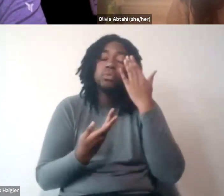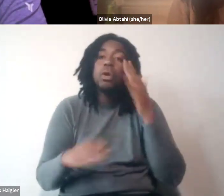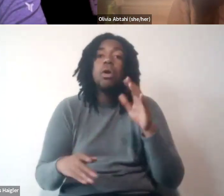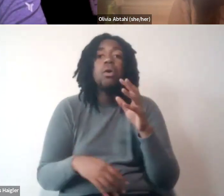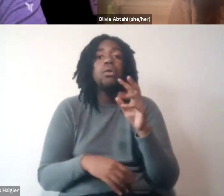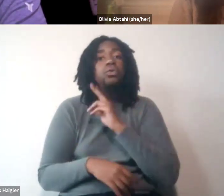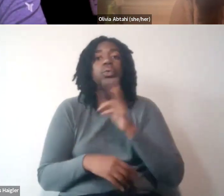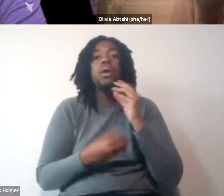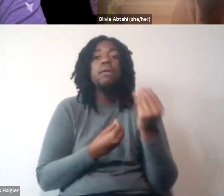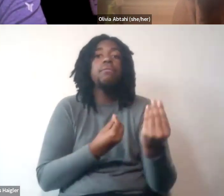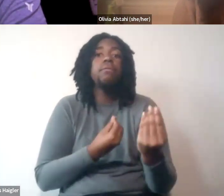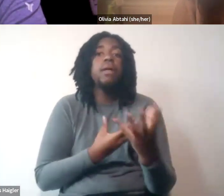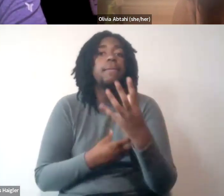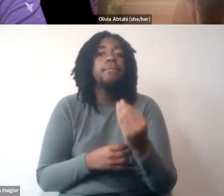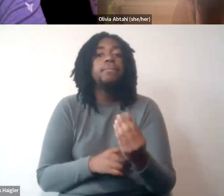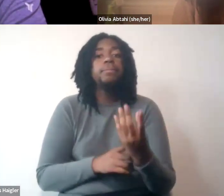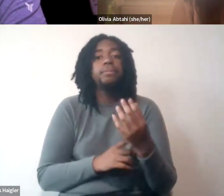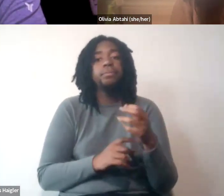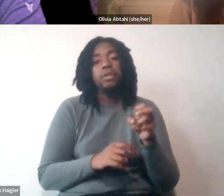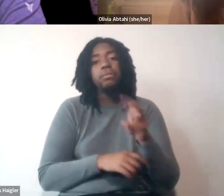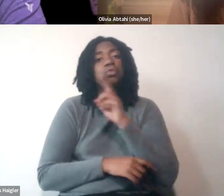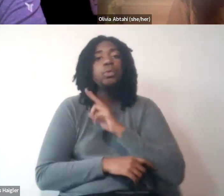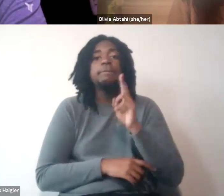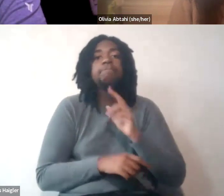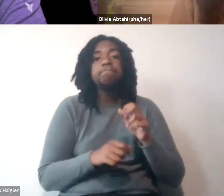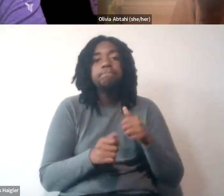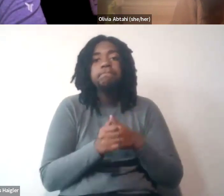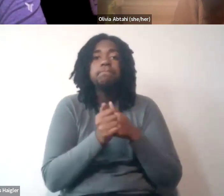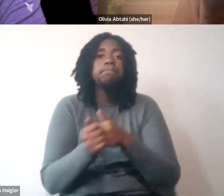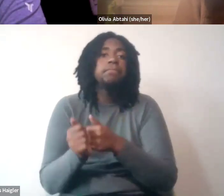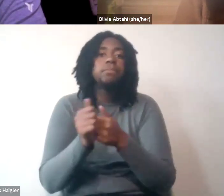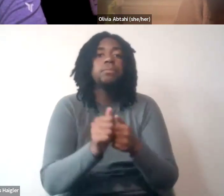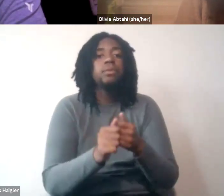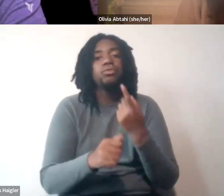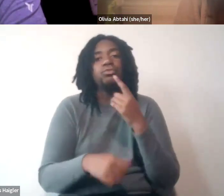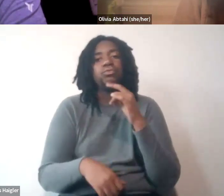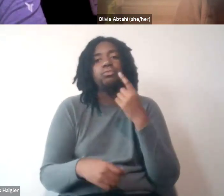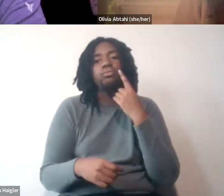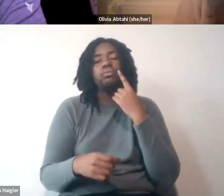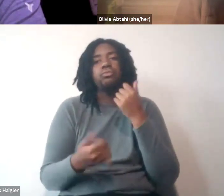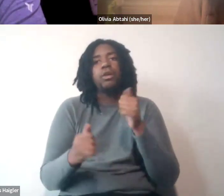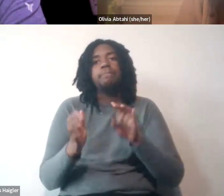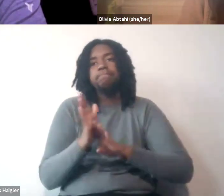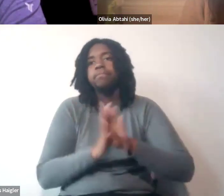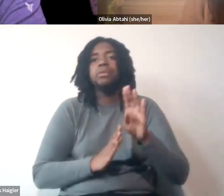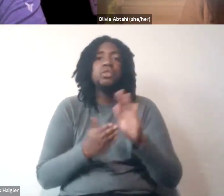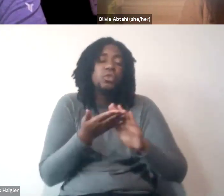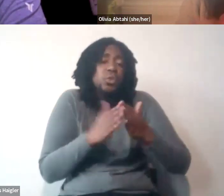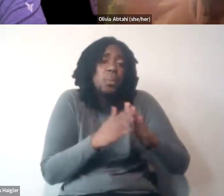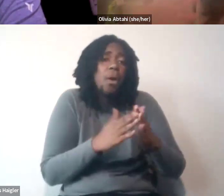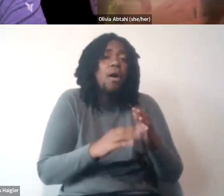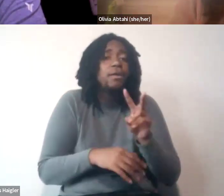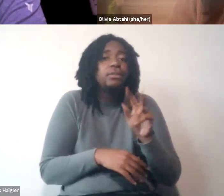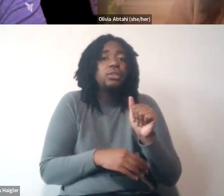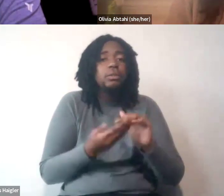of Layla and Bianca Mazanderani as they try to make it in their small Virginia town. As Iranians and